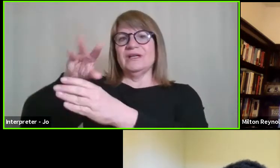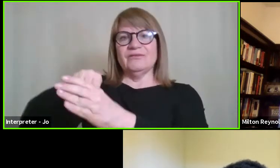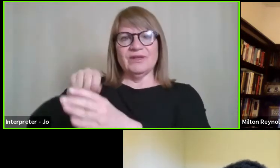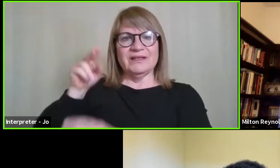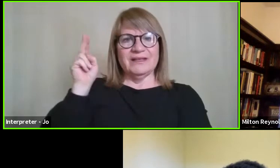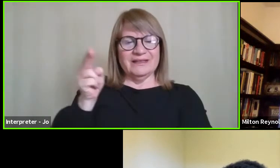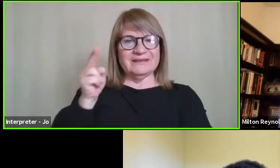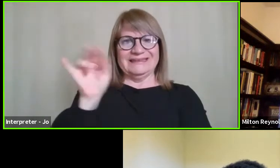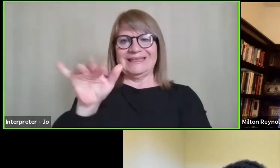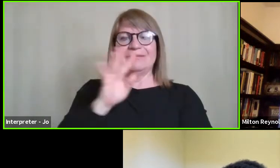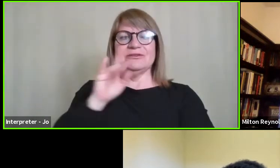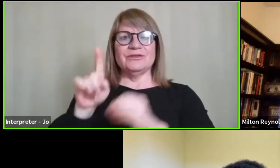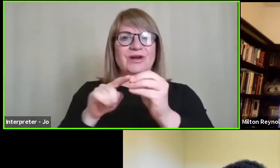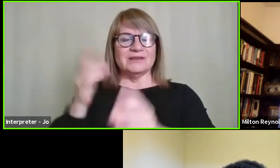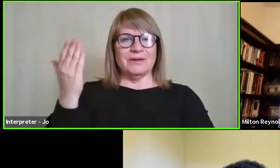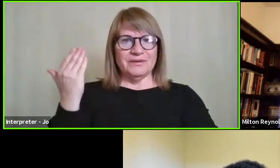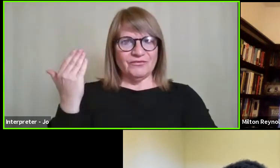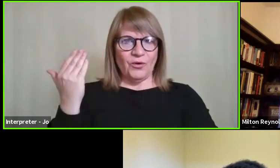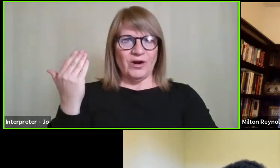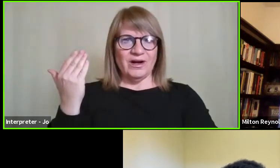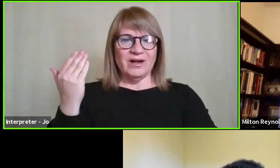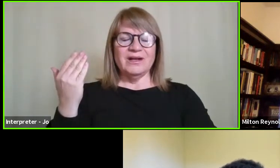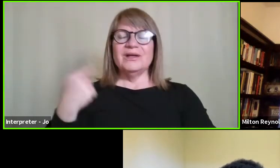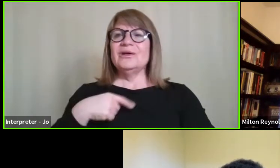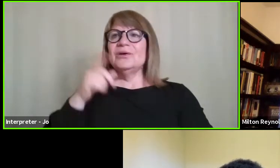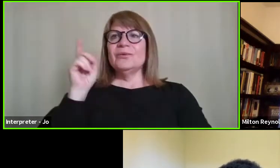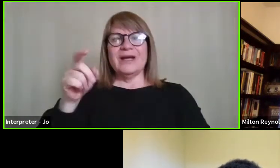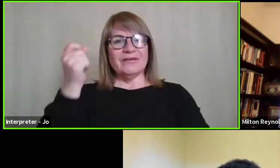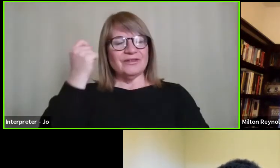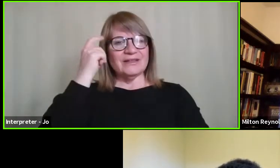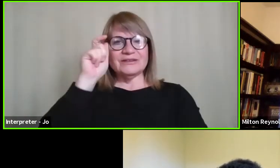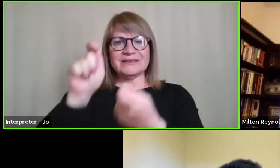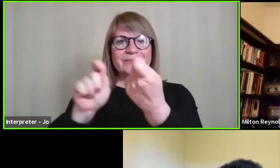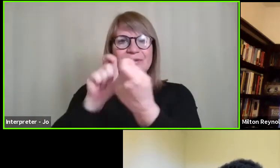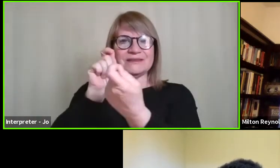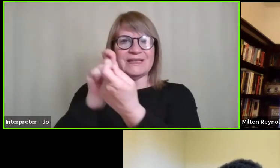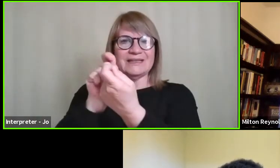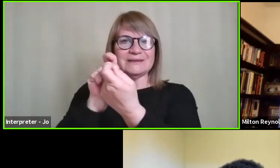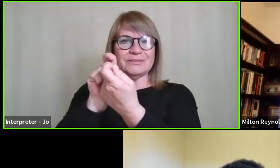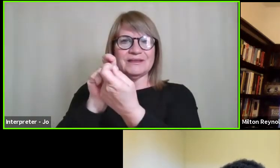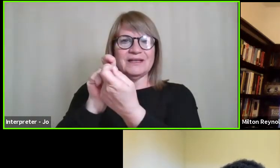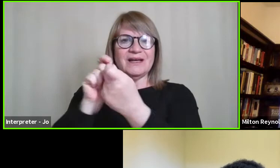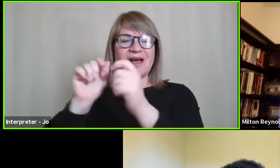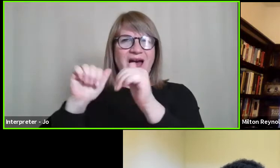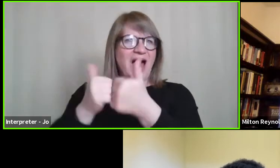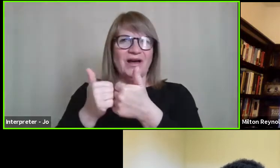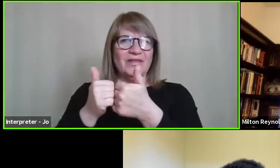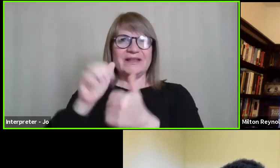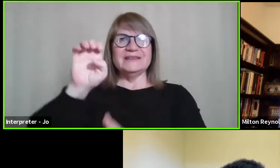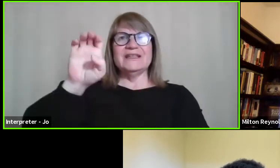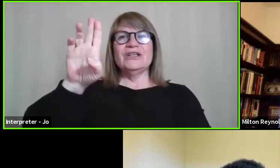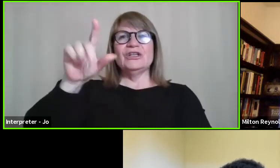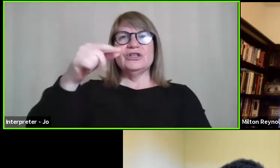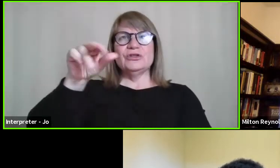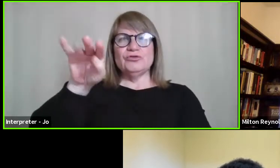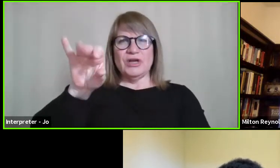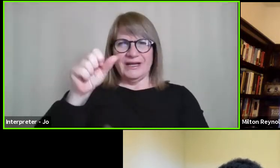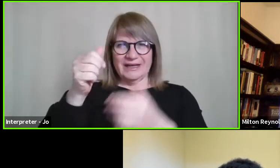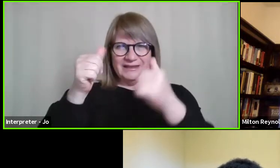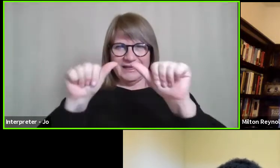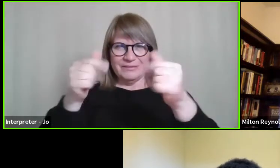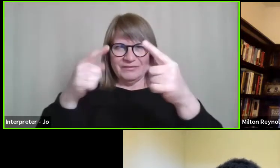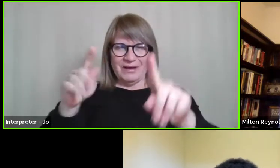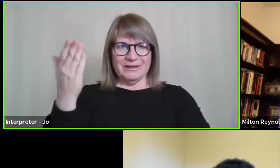talking earlier for us so that we can understand precisely how these attempts have occurred in the past so that we can improve our